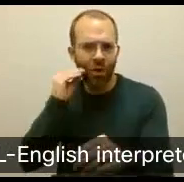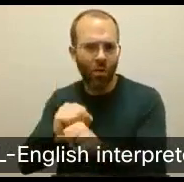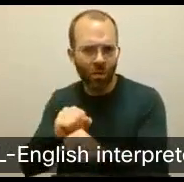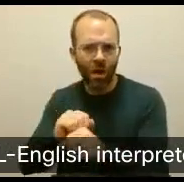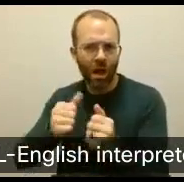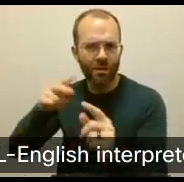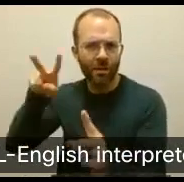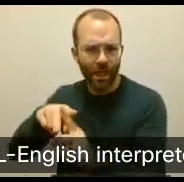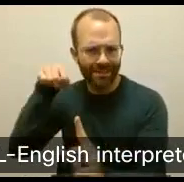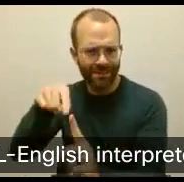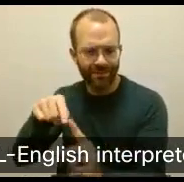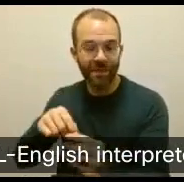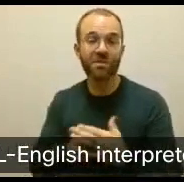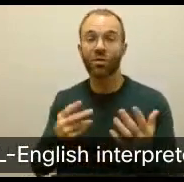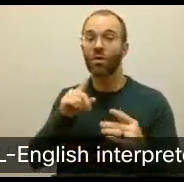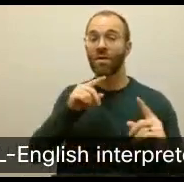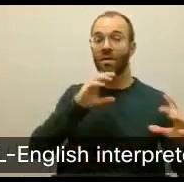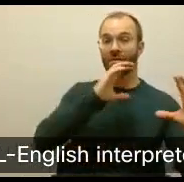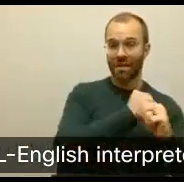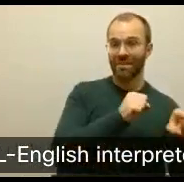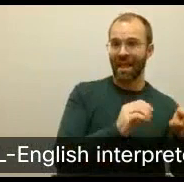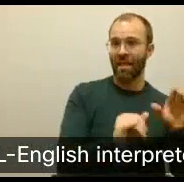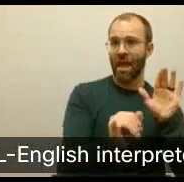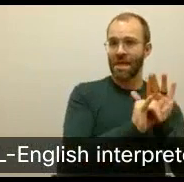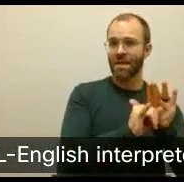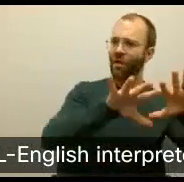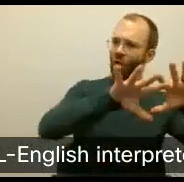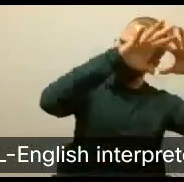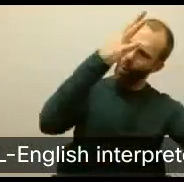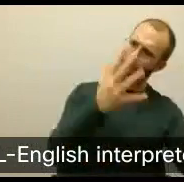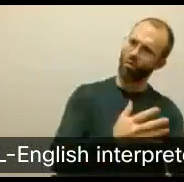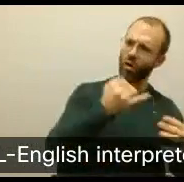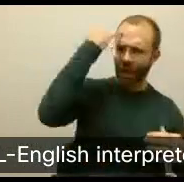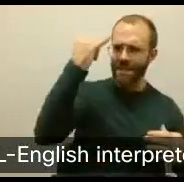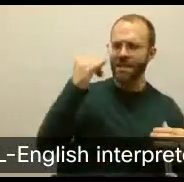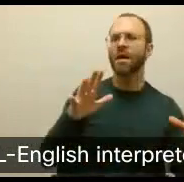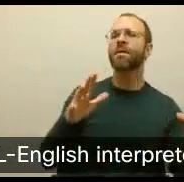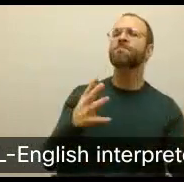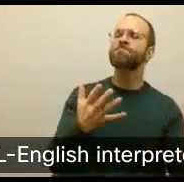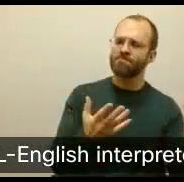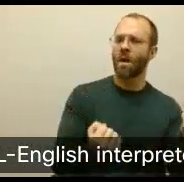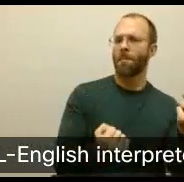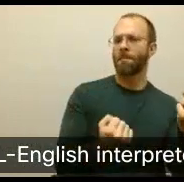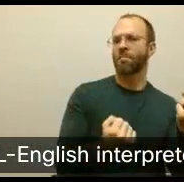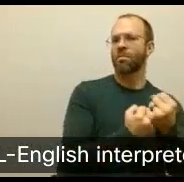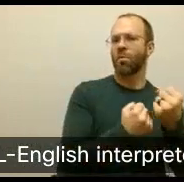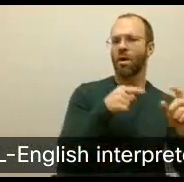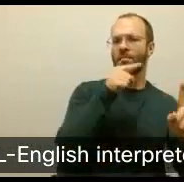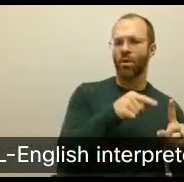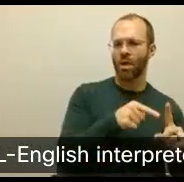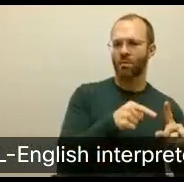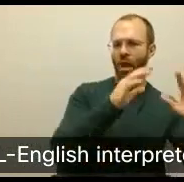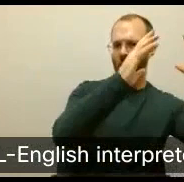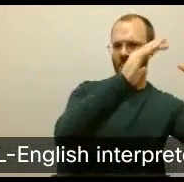summarizing the writer will identify the overall ideas and the very main supporting points from a source and express those in their